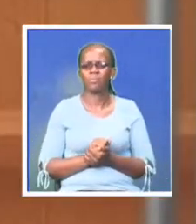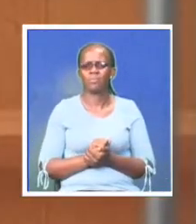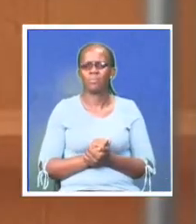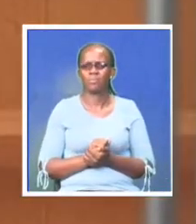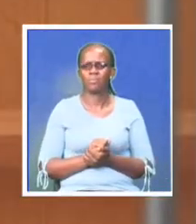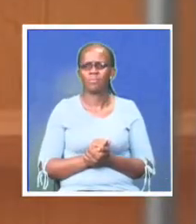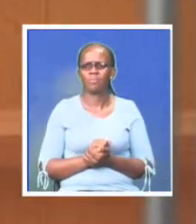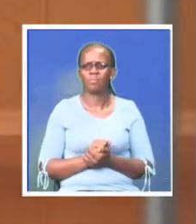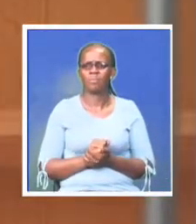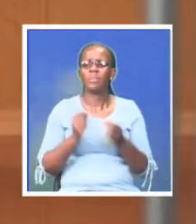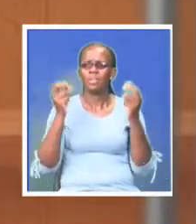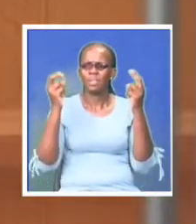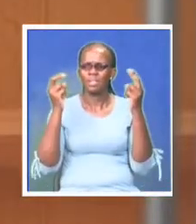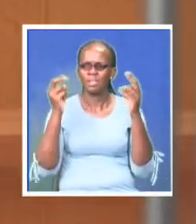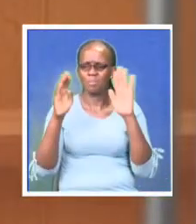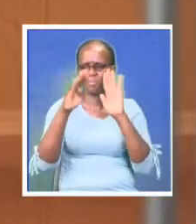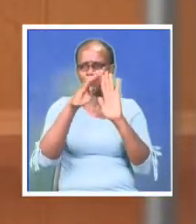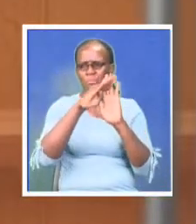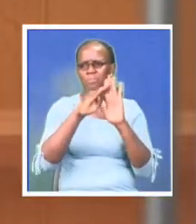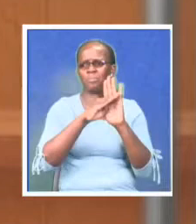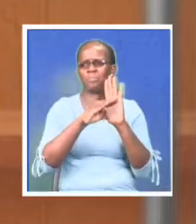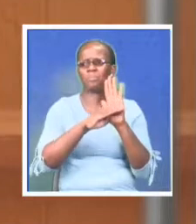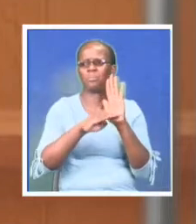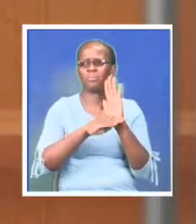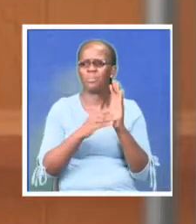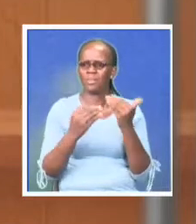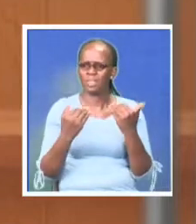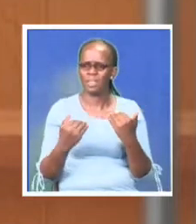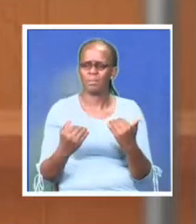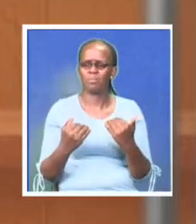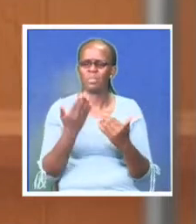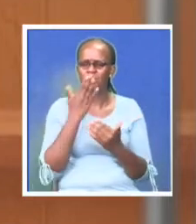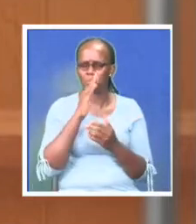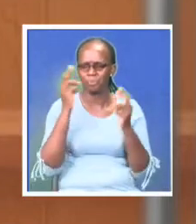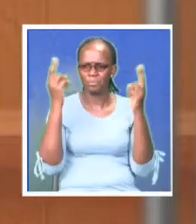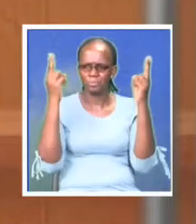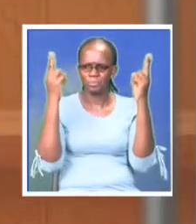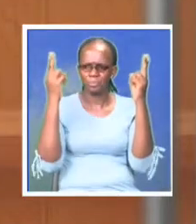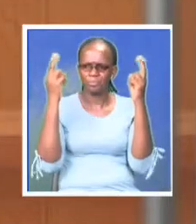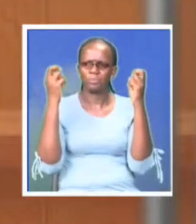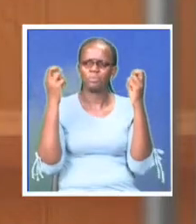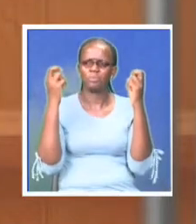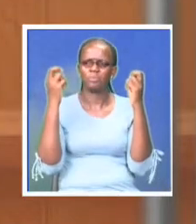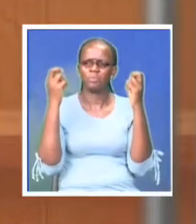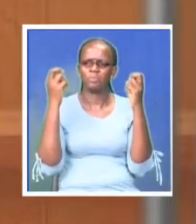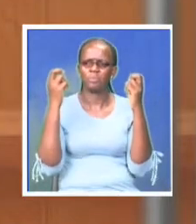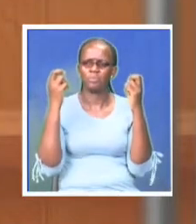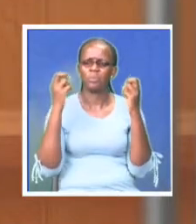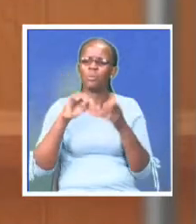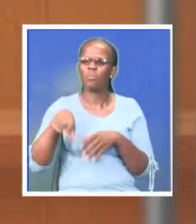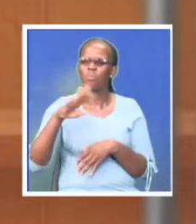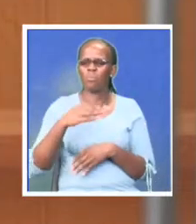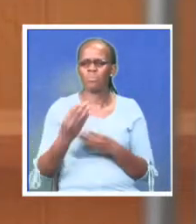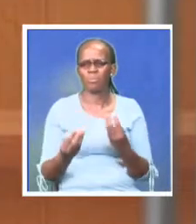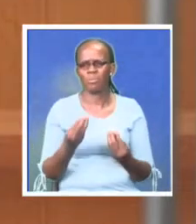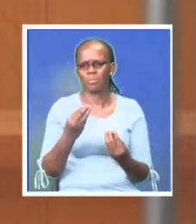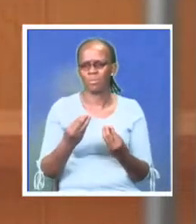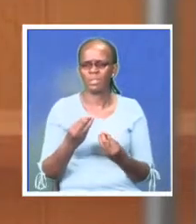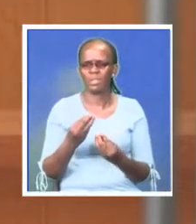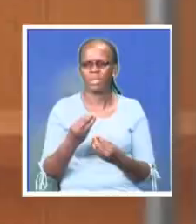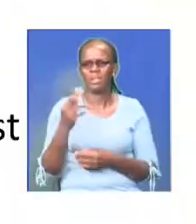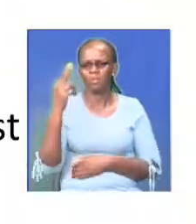our learning objectives today is by the end of the lesson, as a learner should be able